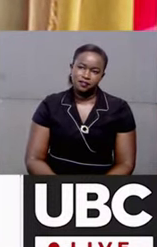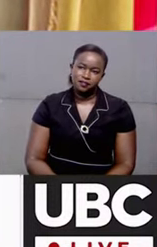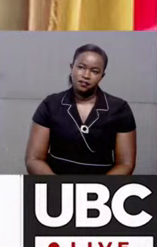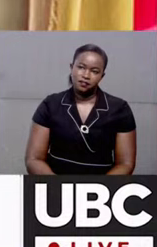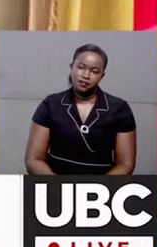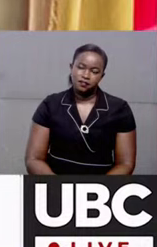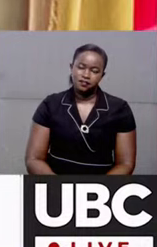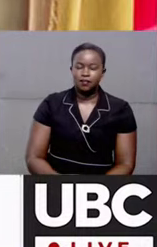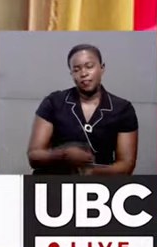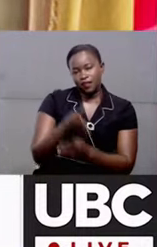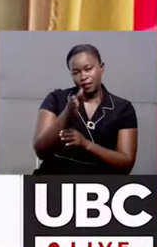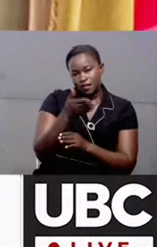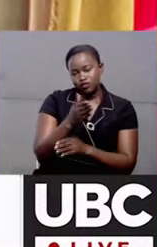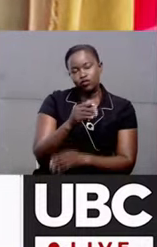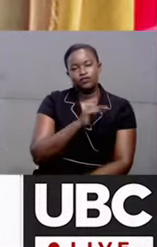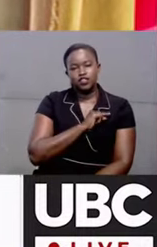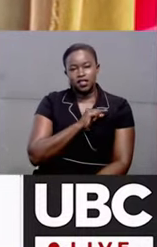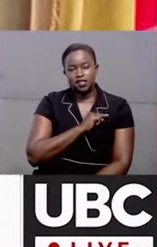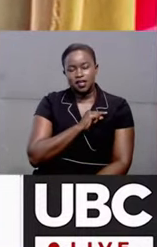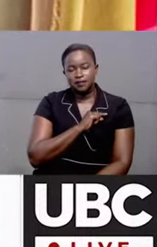A Minister of Gender.